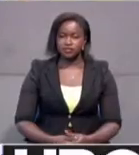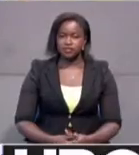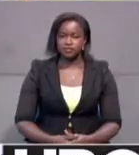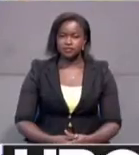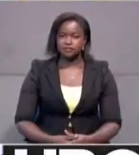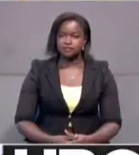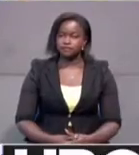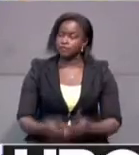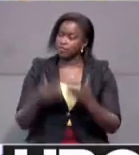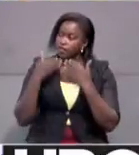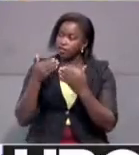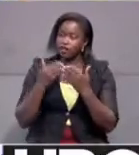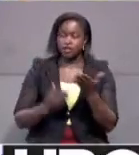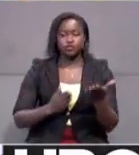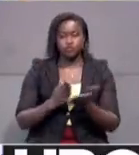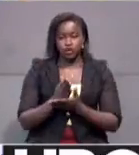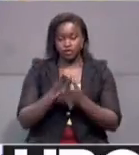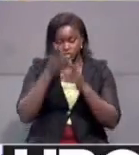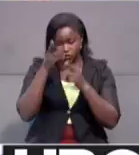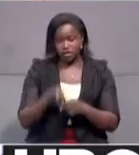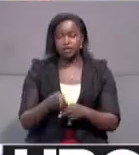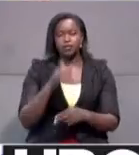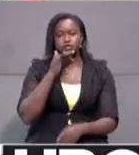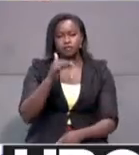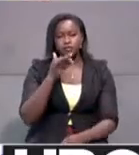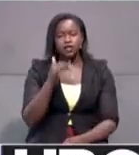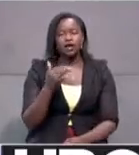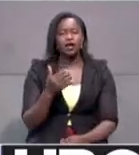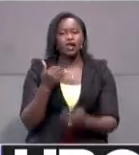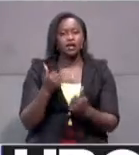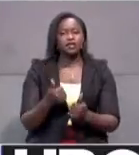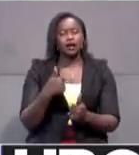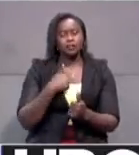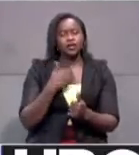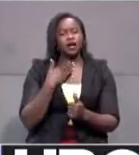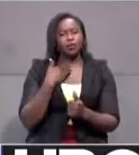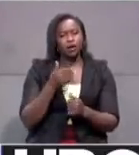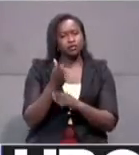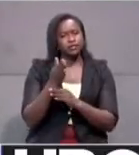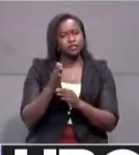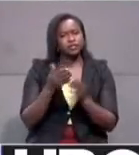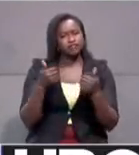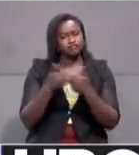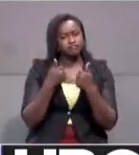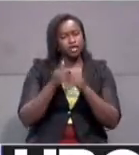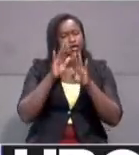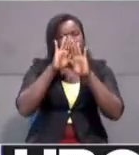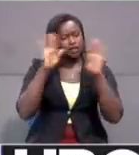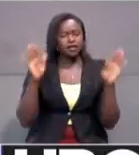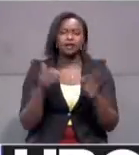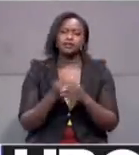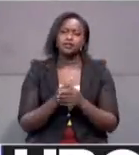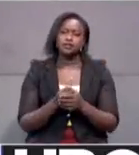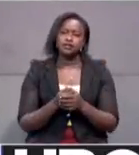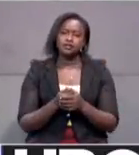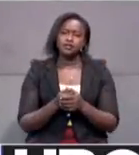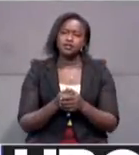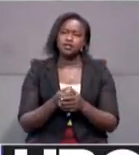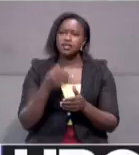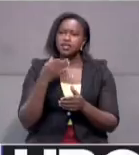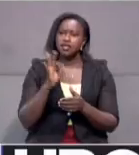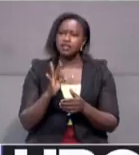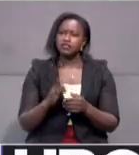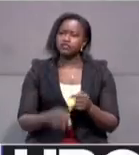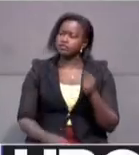Thank you, Honorable Speaker. The clarification I want to seek from the Minister, whether he